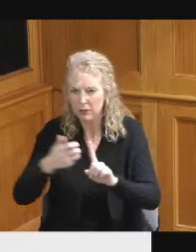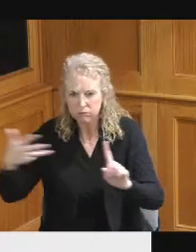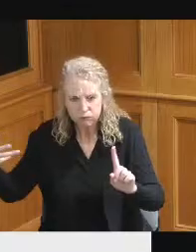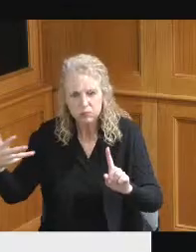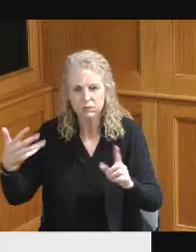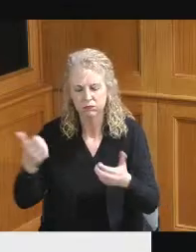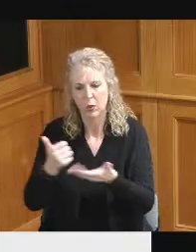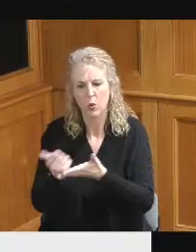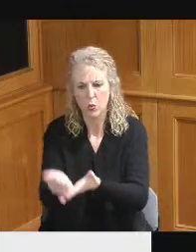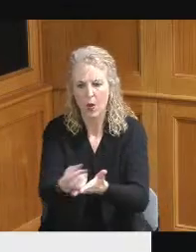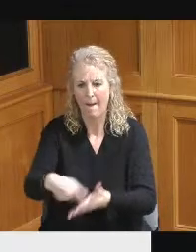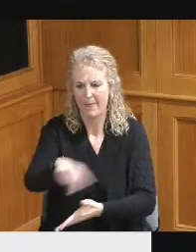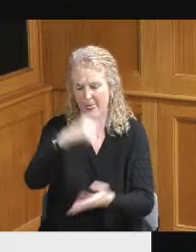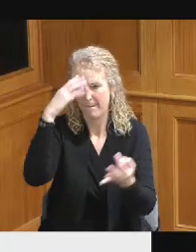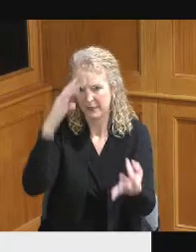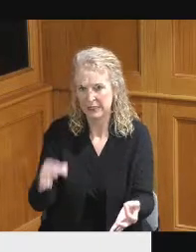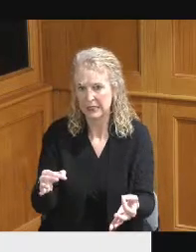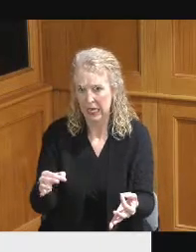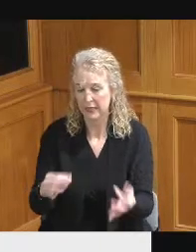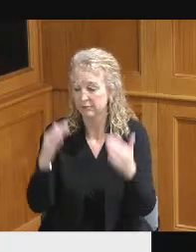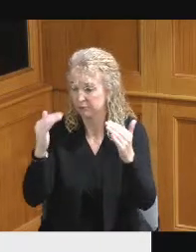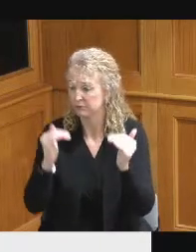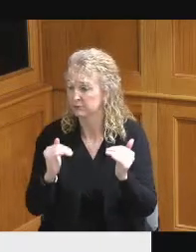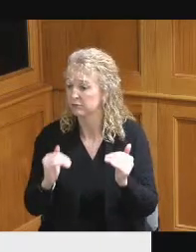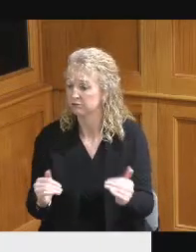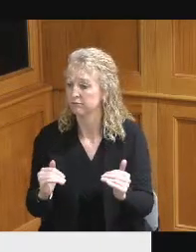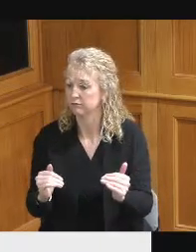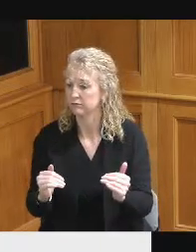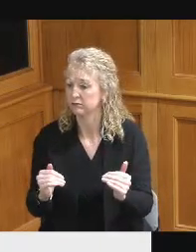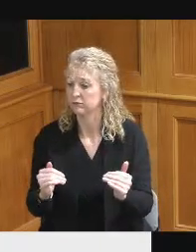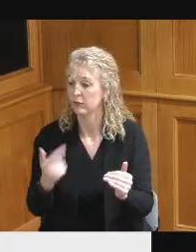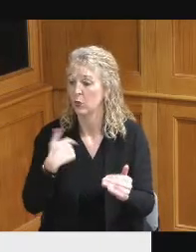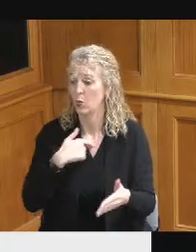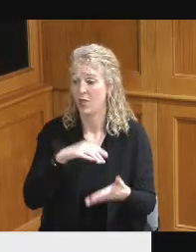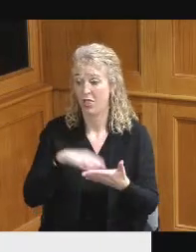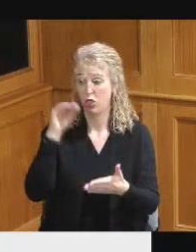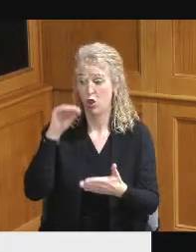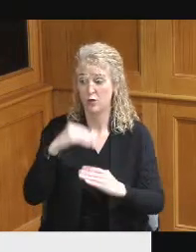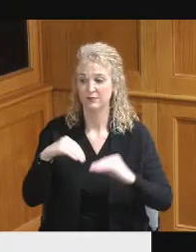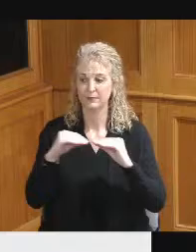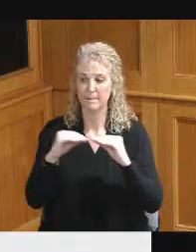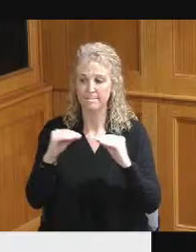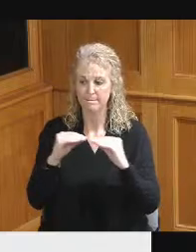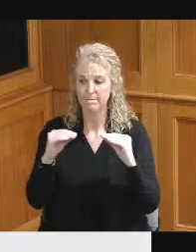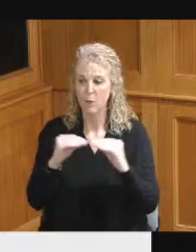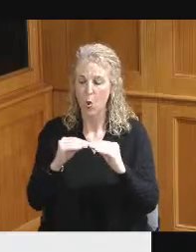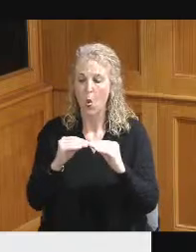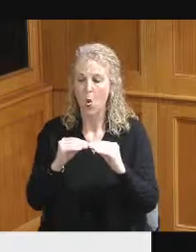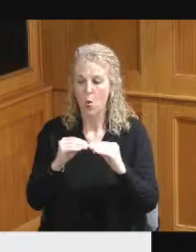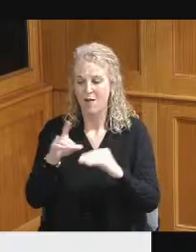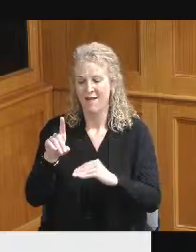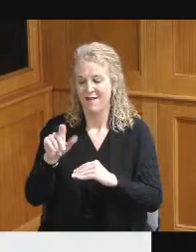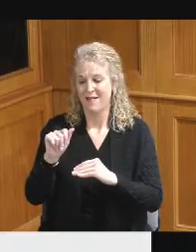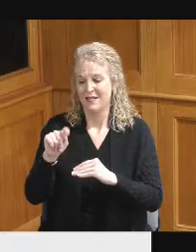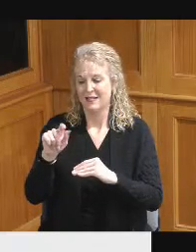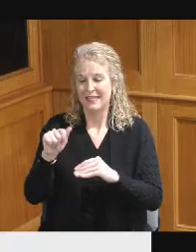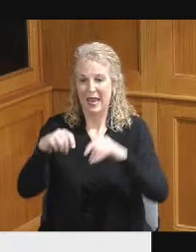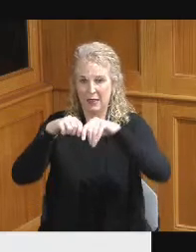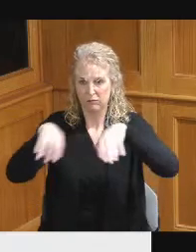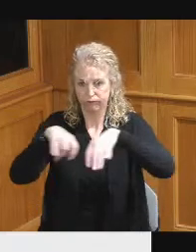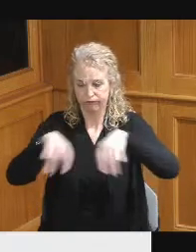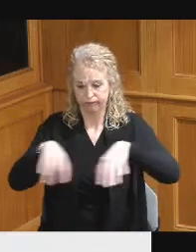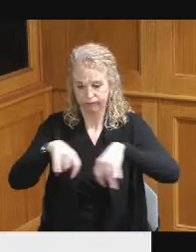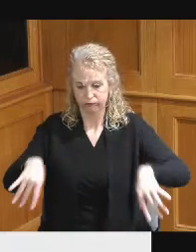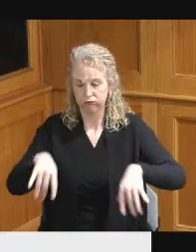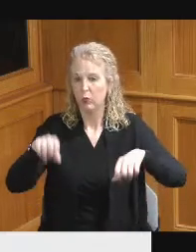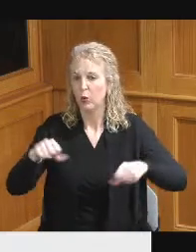and have better situational awareness. And then we learned that additional measures and disaggregation could create additional